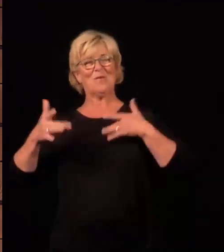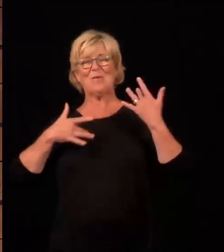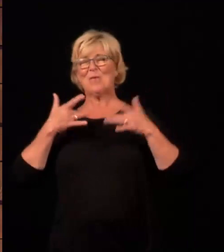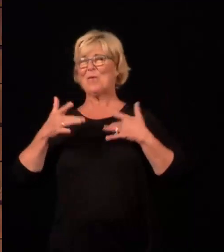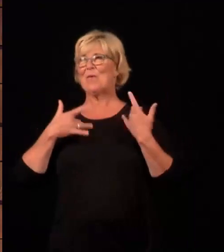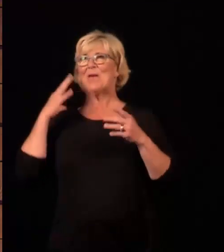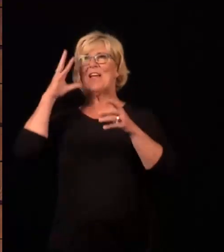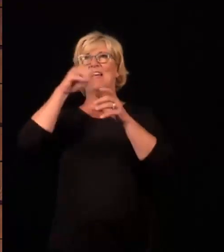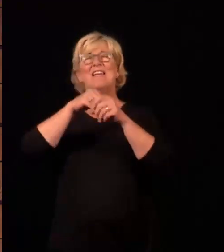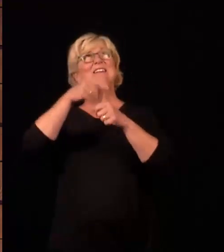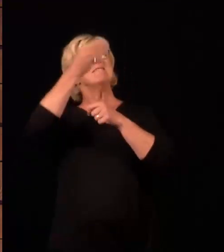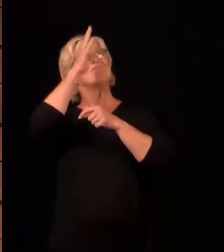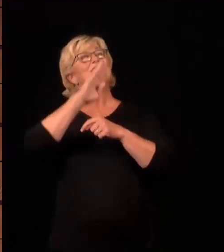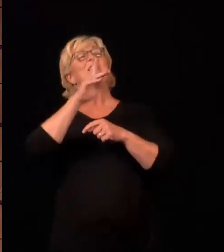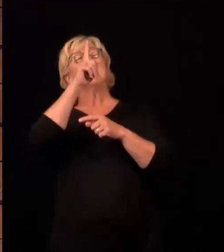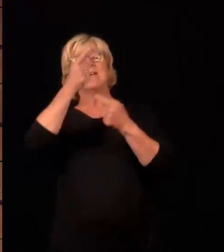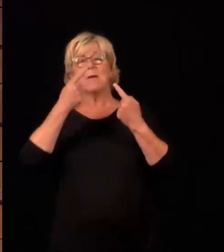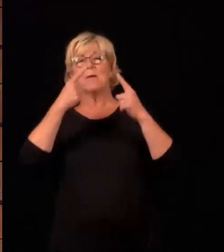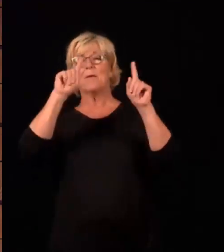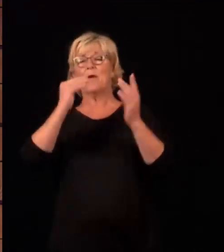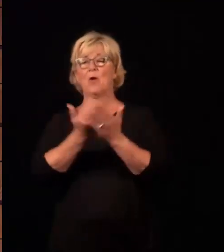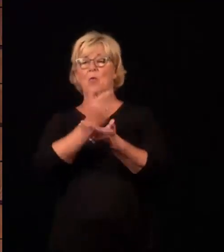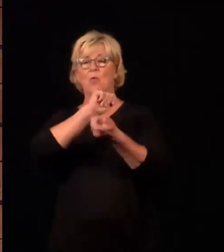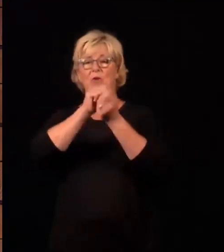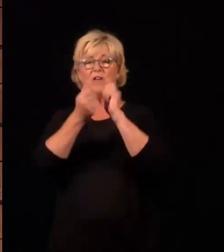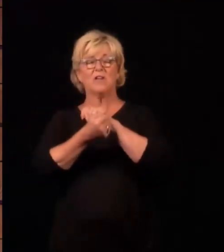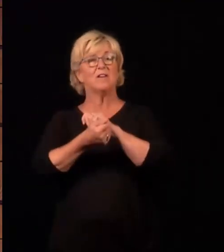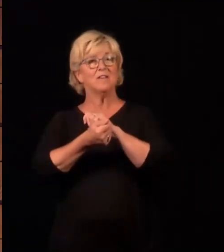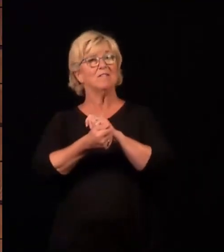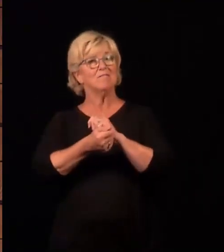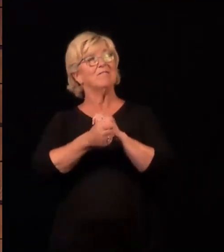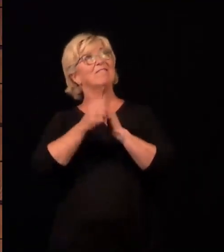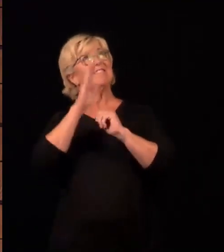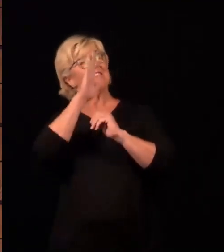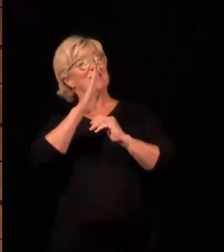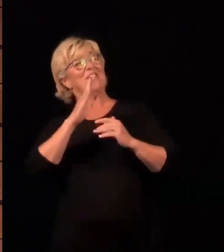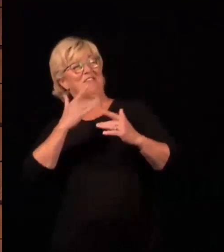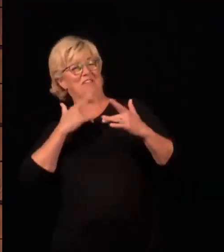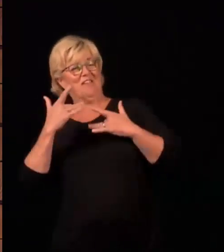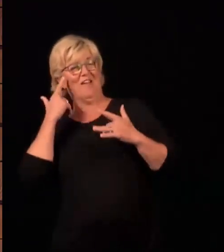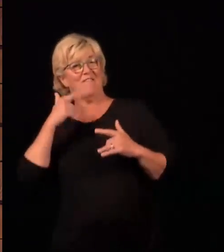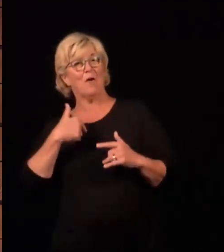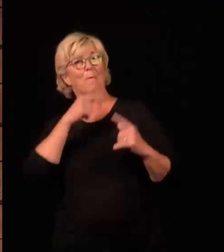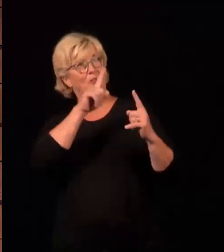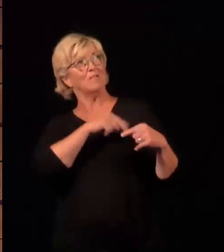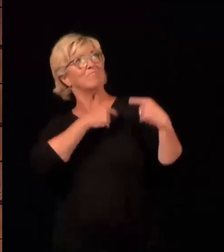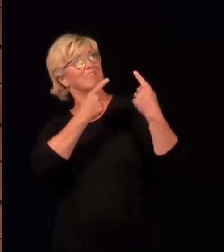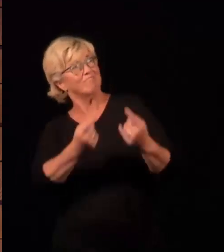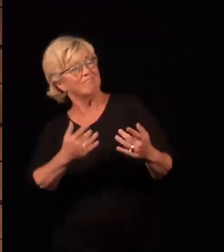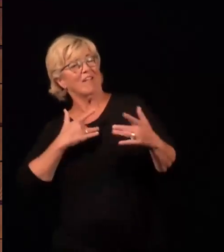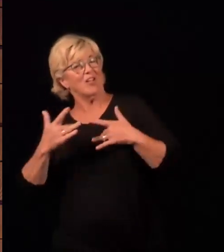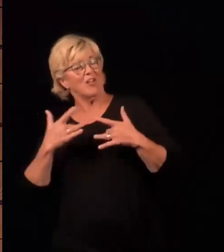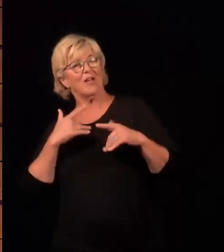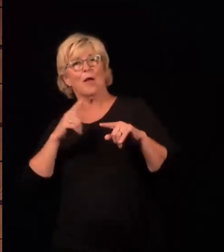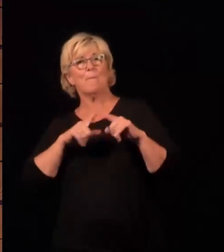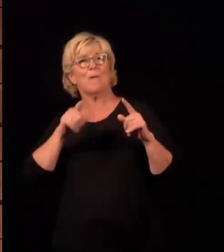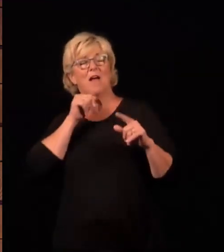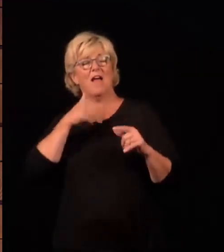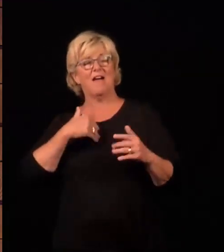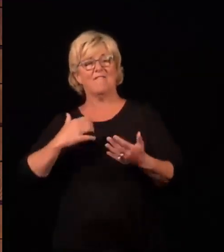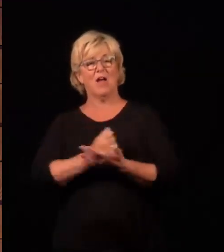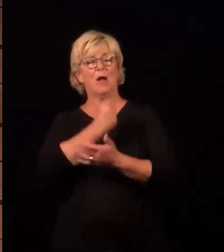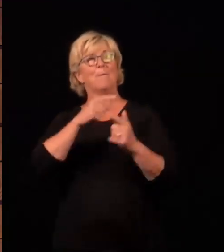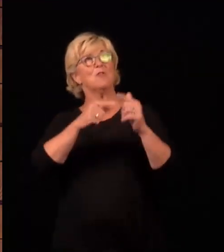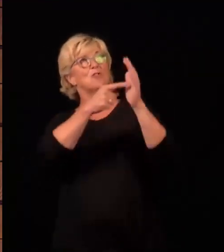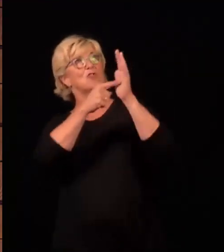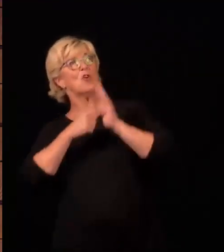in the Lord that at last you have renewed your concern for me. Indeed, you've been concerned, but you've not had opportunity to